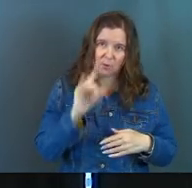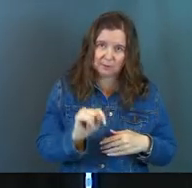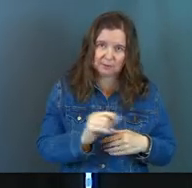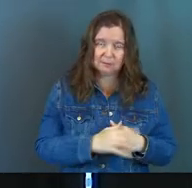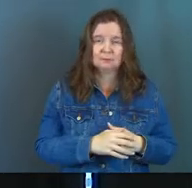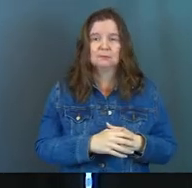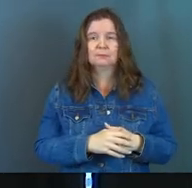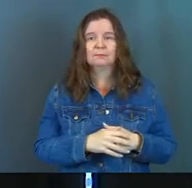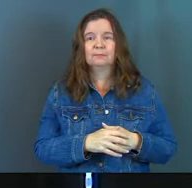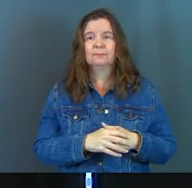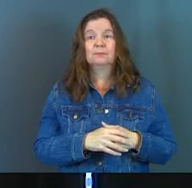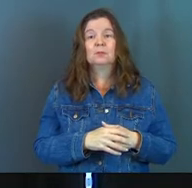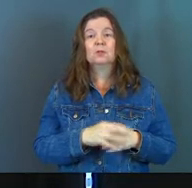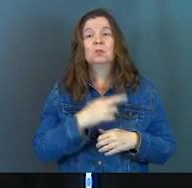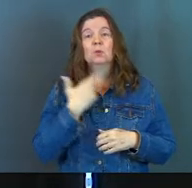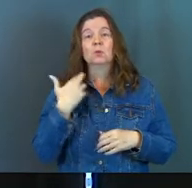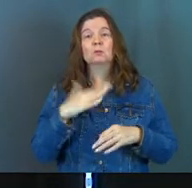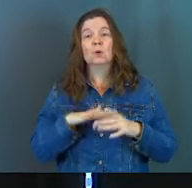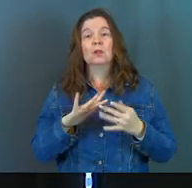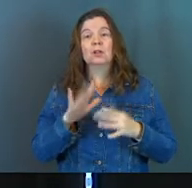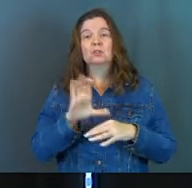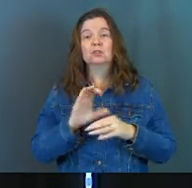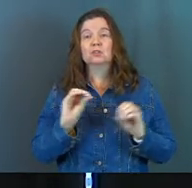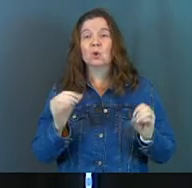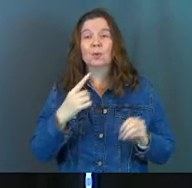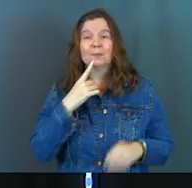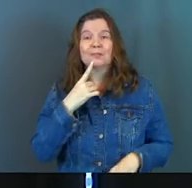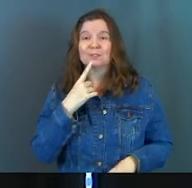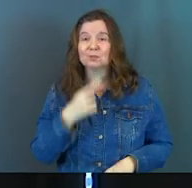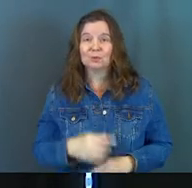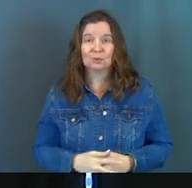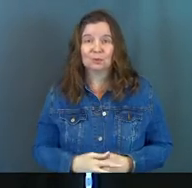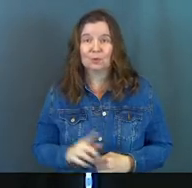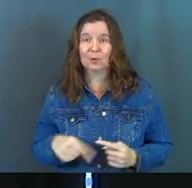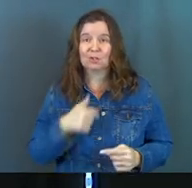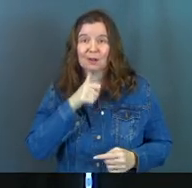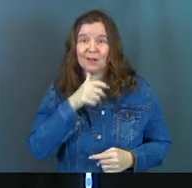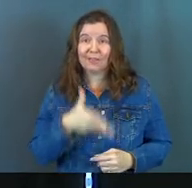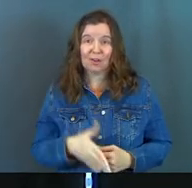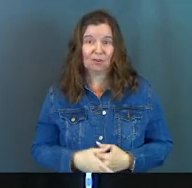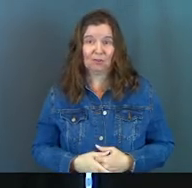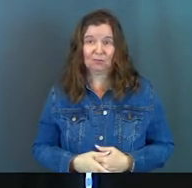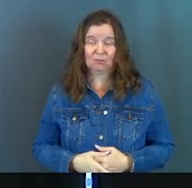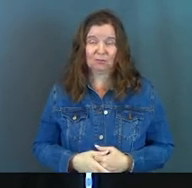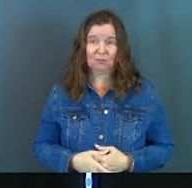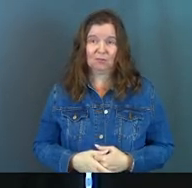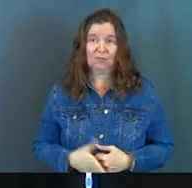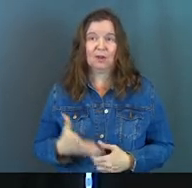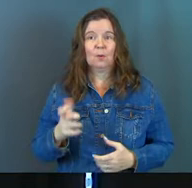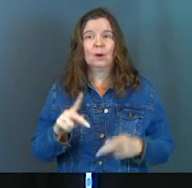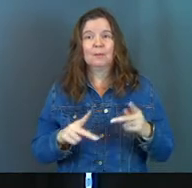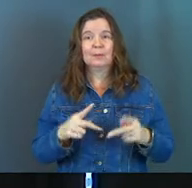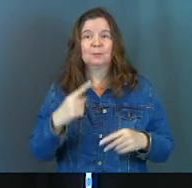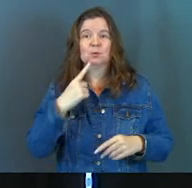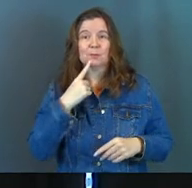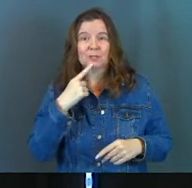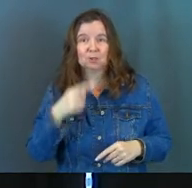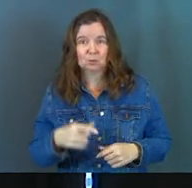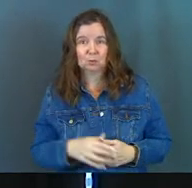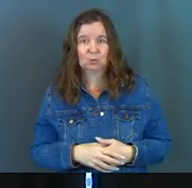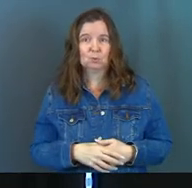it. The risk with online church is nobody misses you when you're not there. And I want people to miss